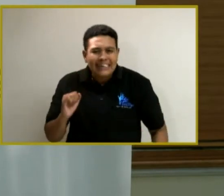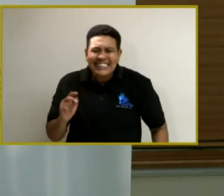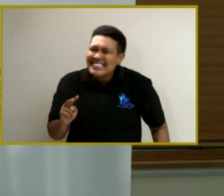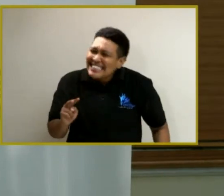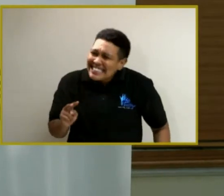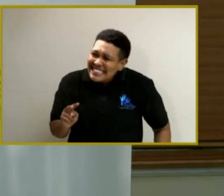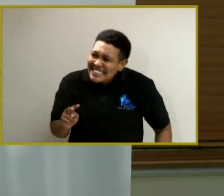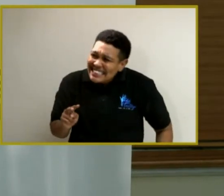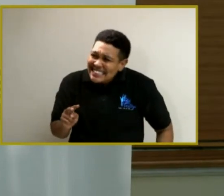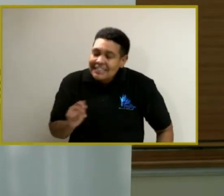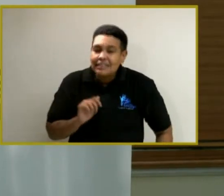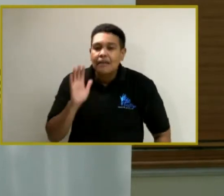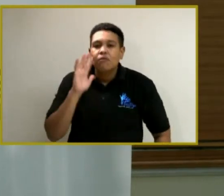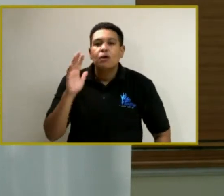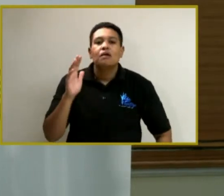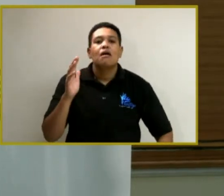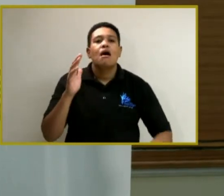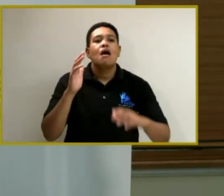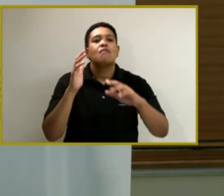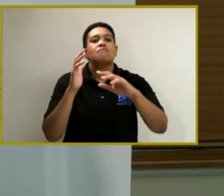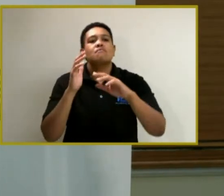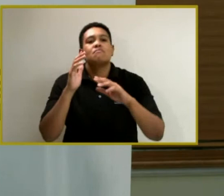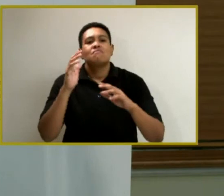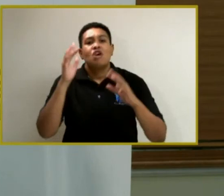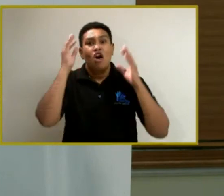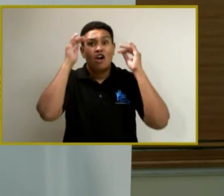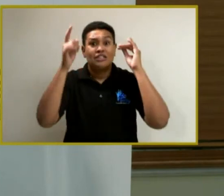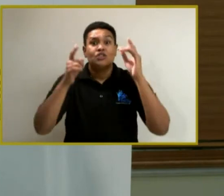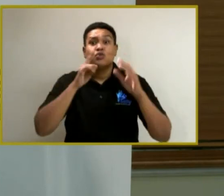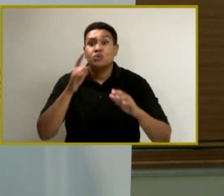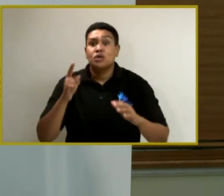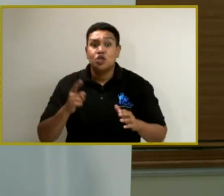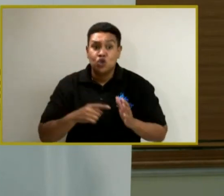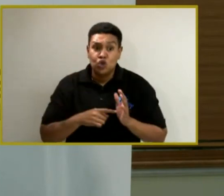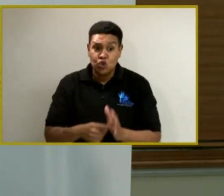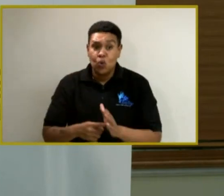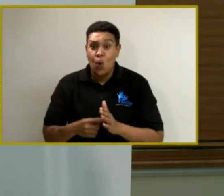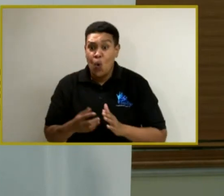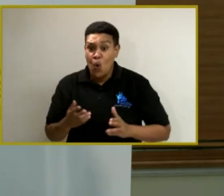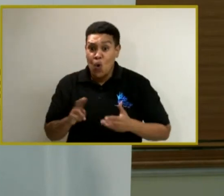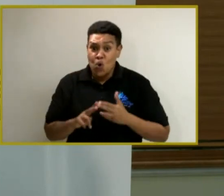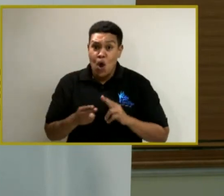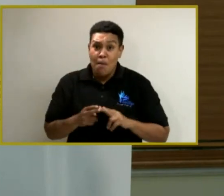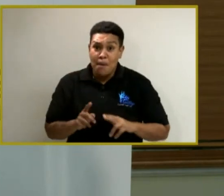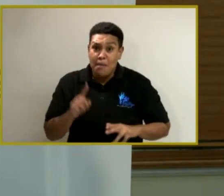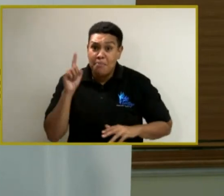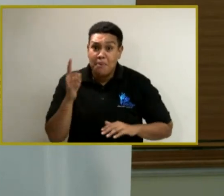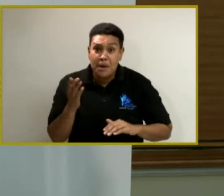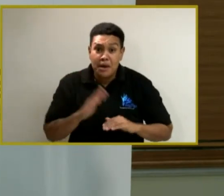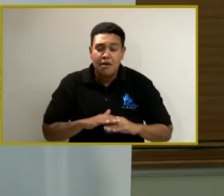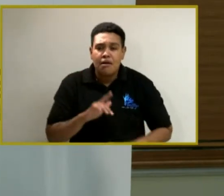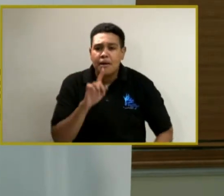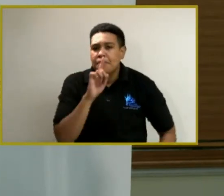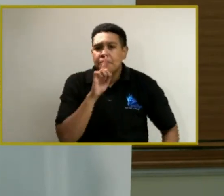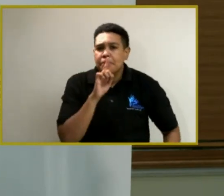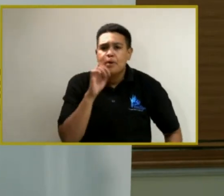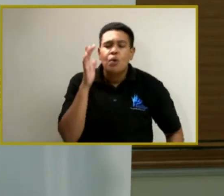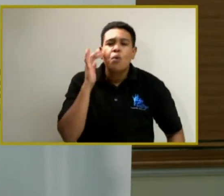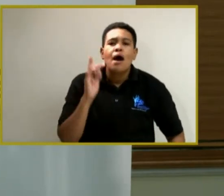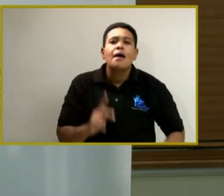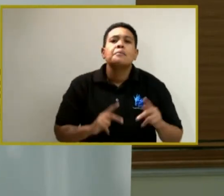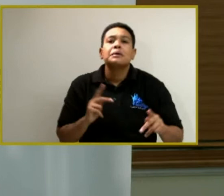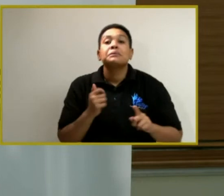would hardly consider it to be conflating the numbers, because the persons who are ill, who